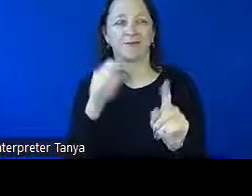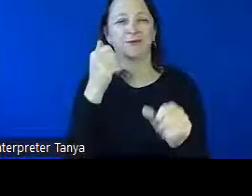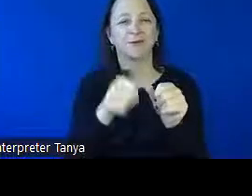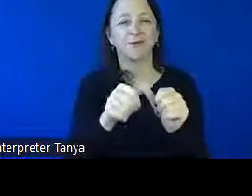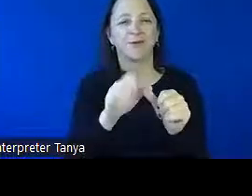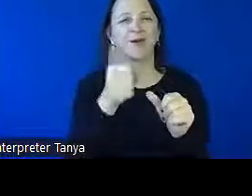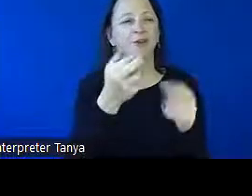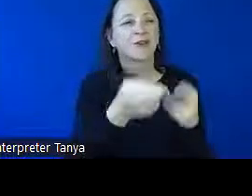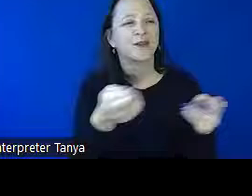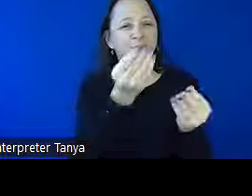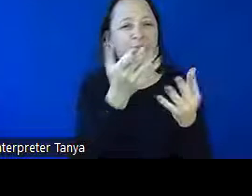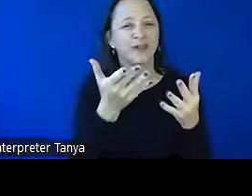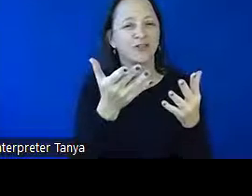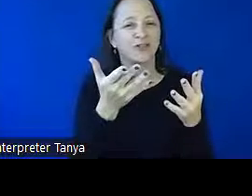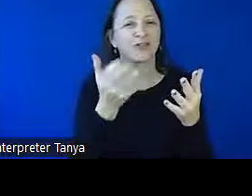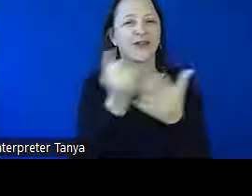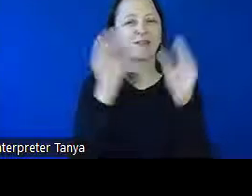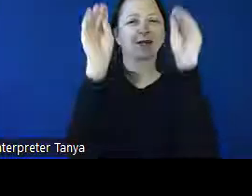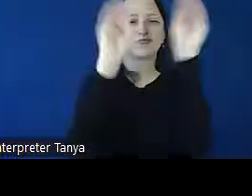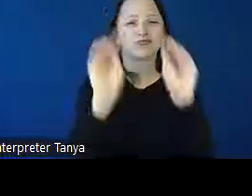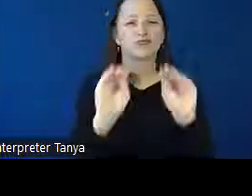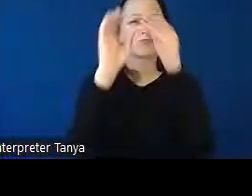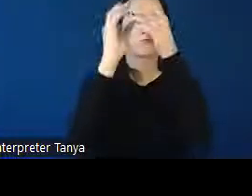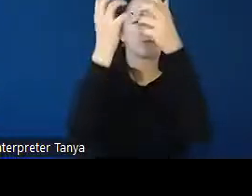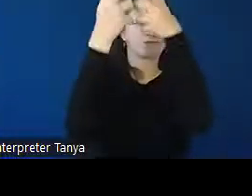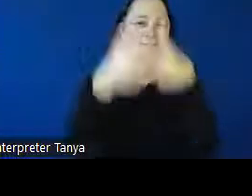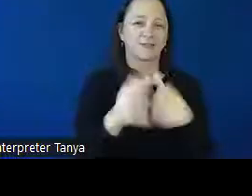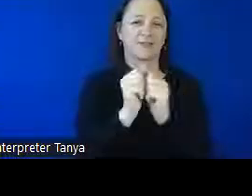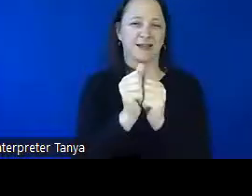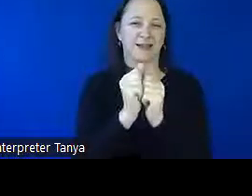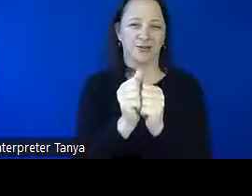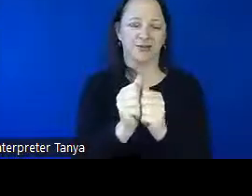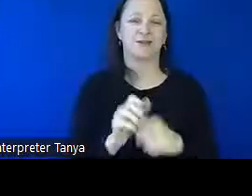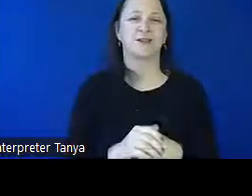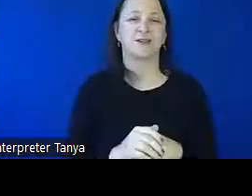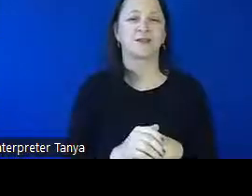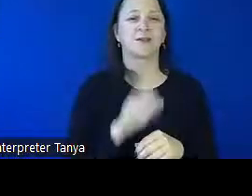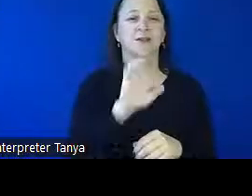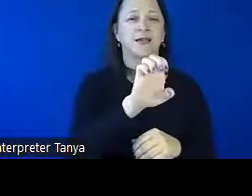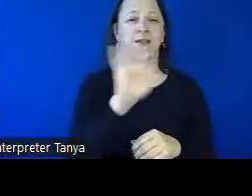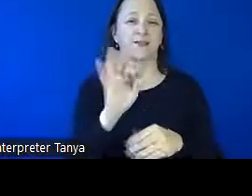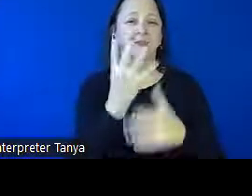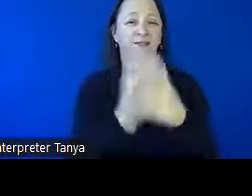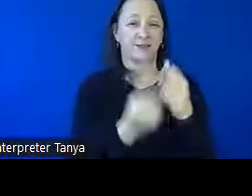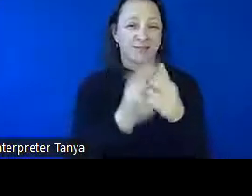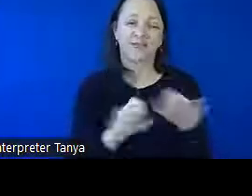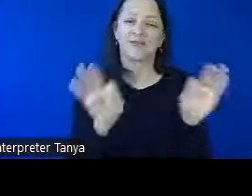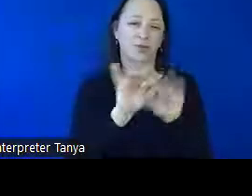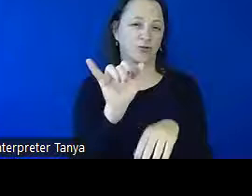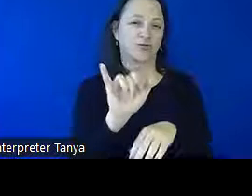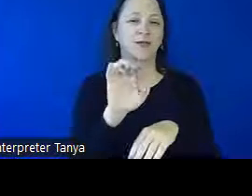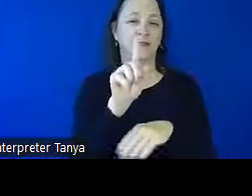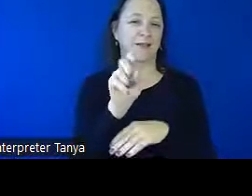of sources of information. And they're going to be thinking about even those patterns of executive function deficits. Those are also going to be very important to them.